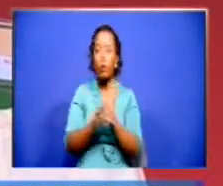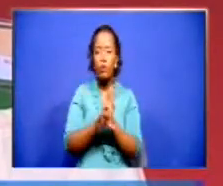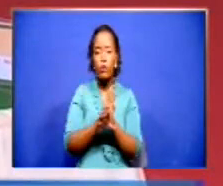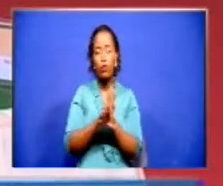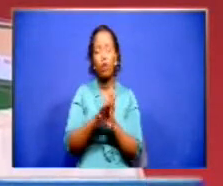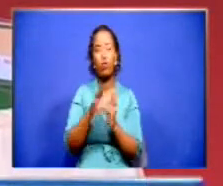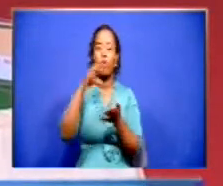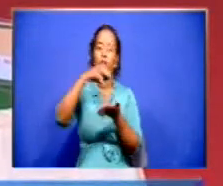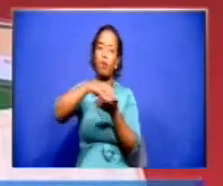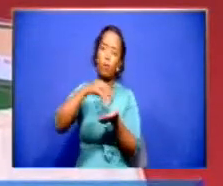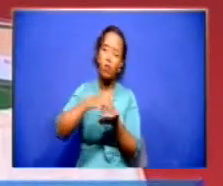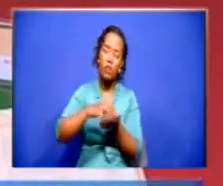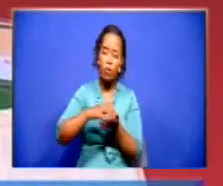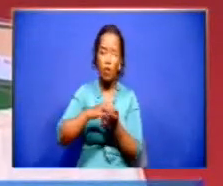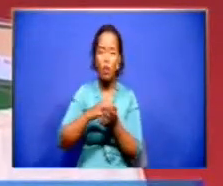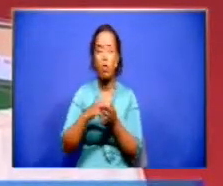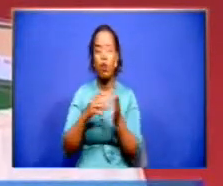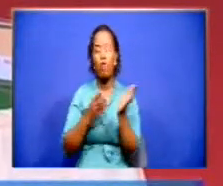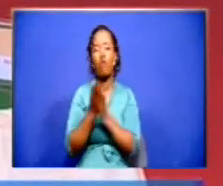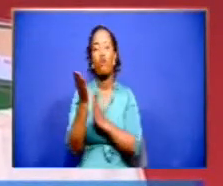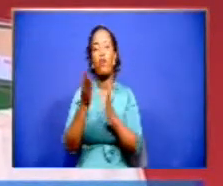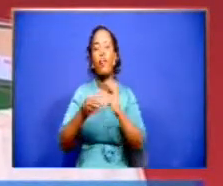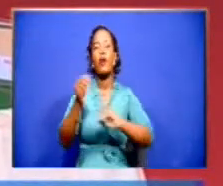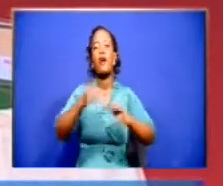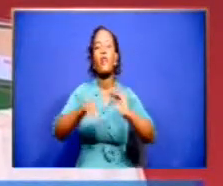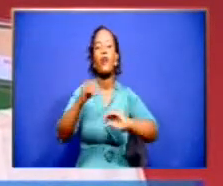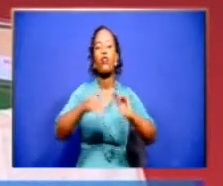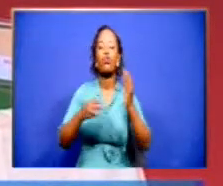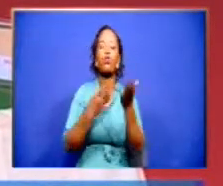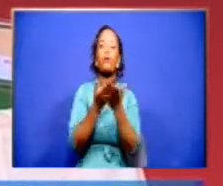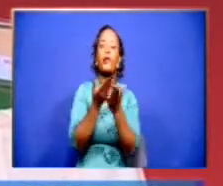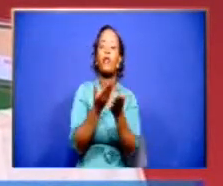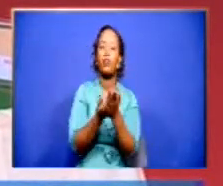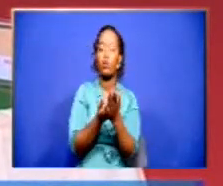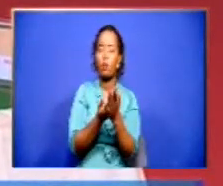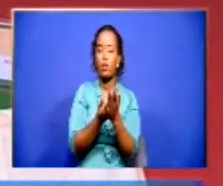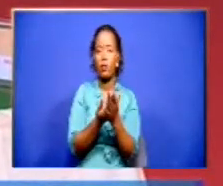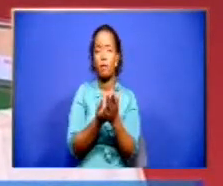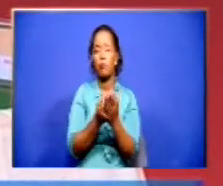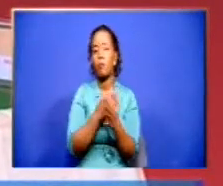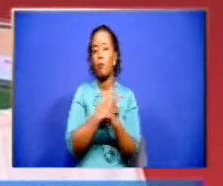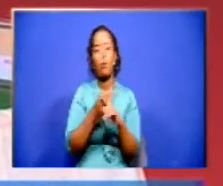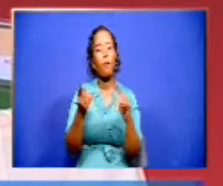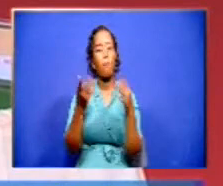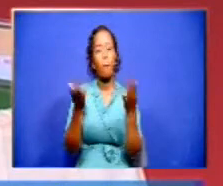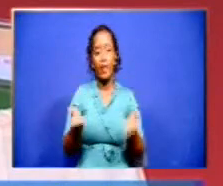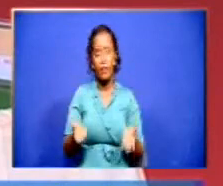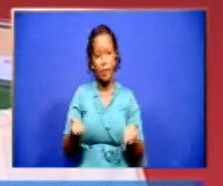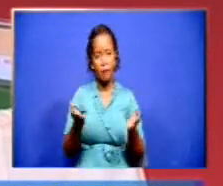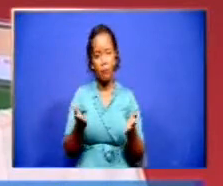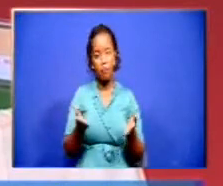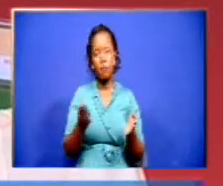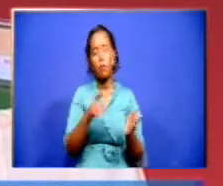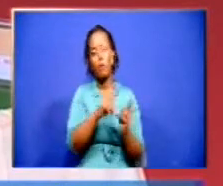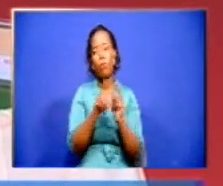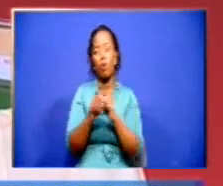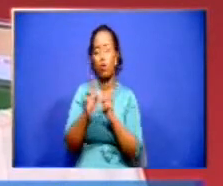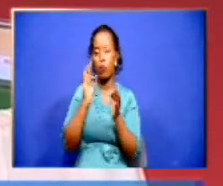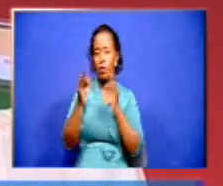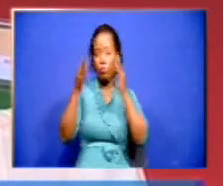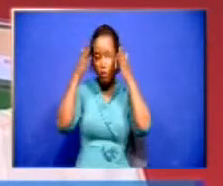the position of the Supreme Court insofar as election petitions is concerned, but you look at